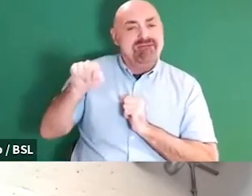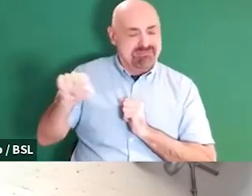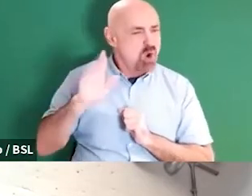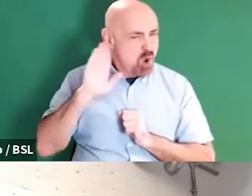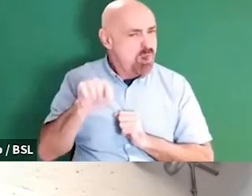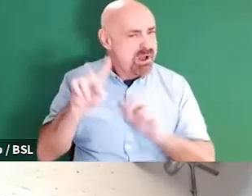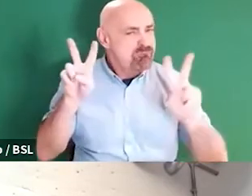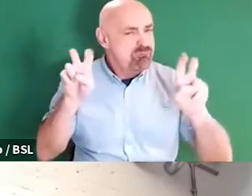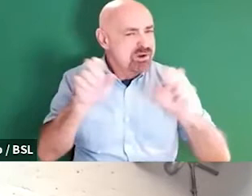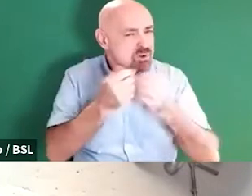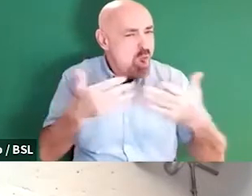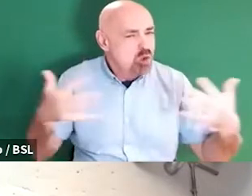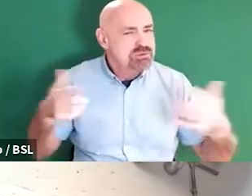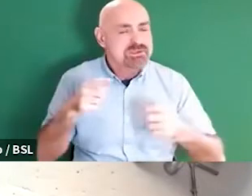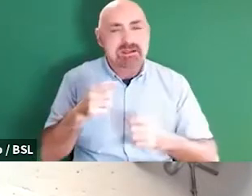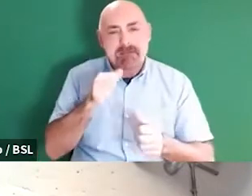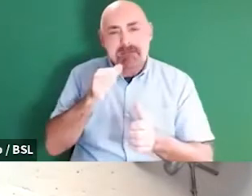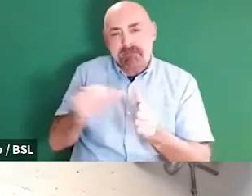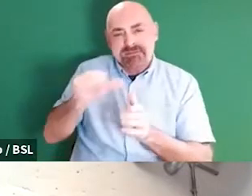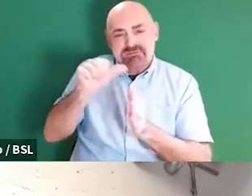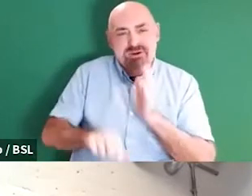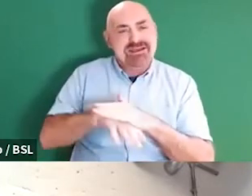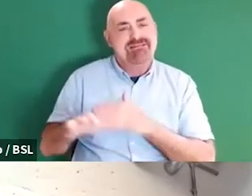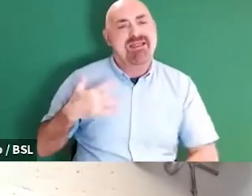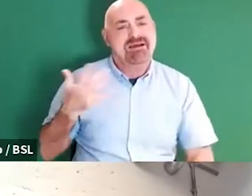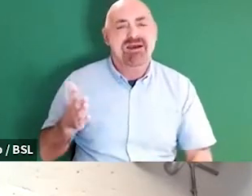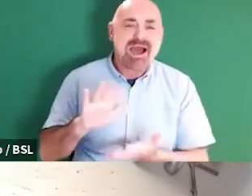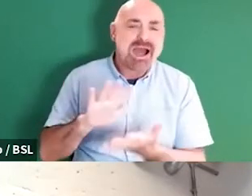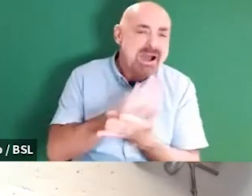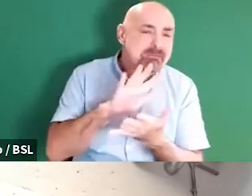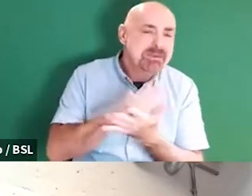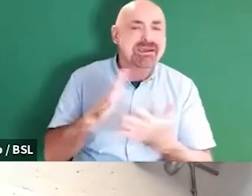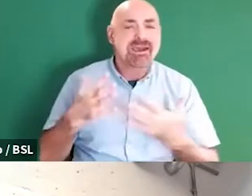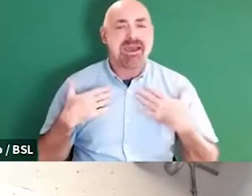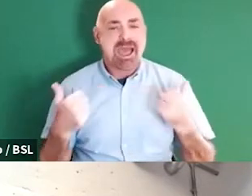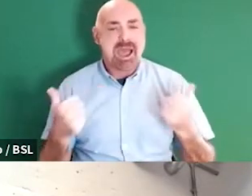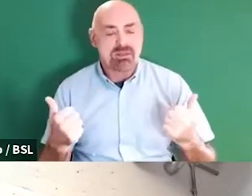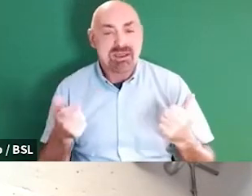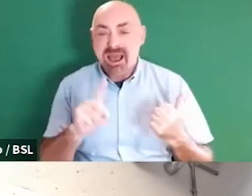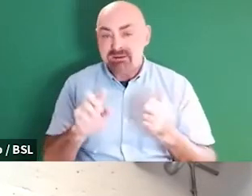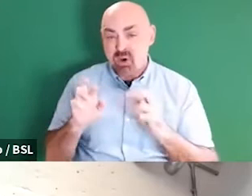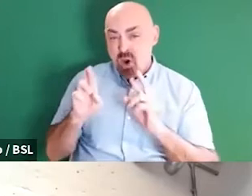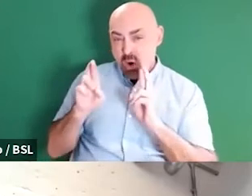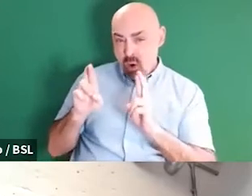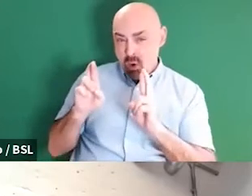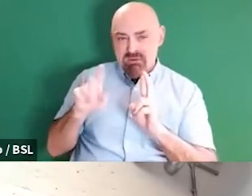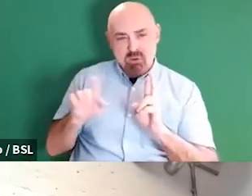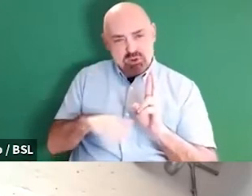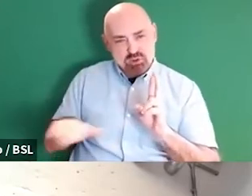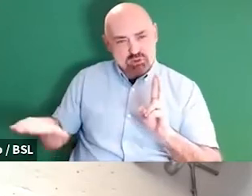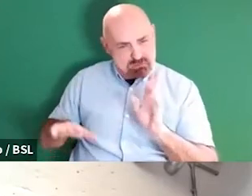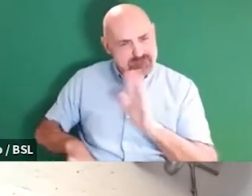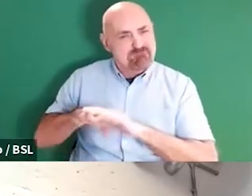giving children the best start in life to live happy, healthy, and hopefully for the children to reach their